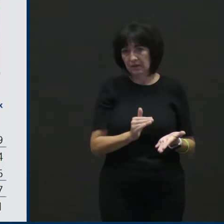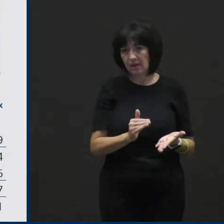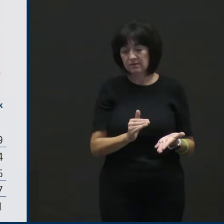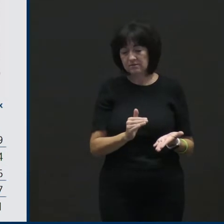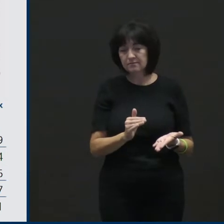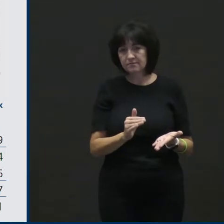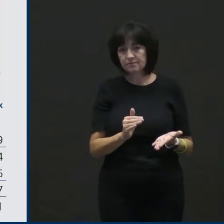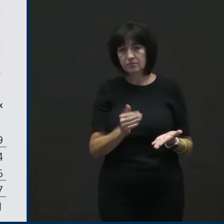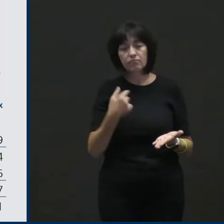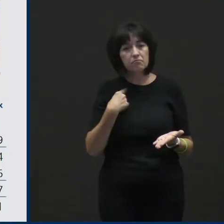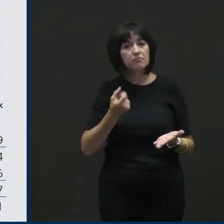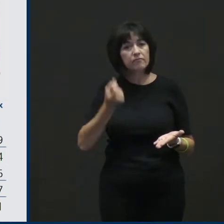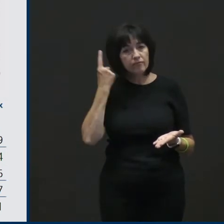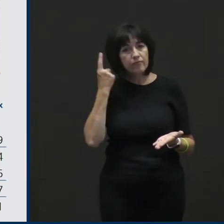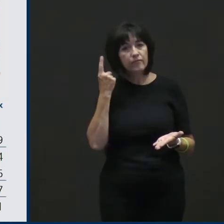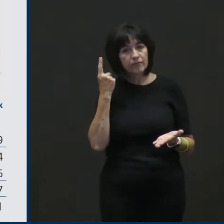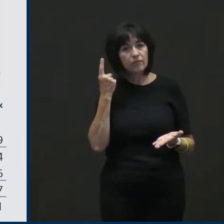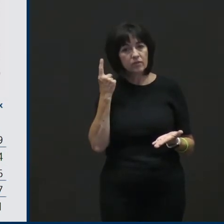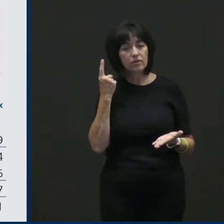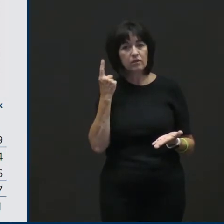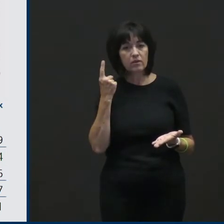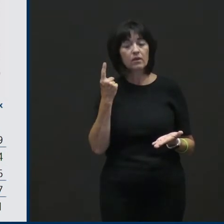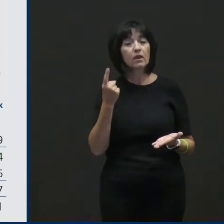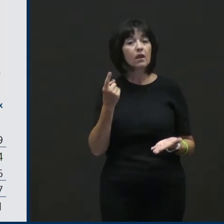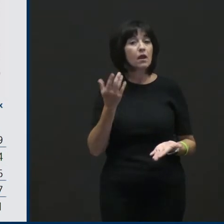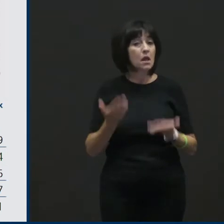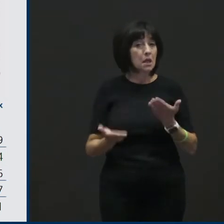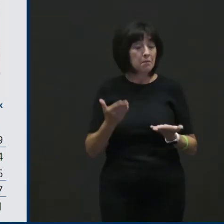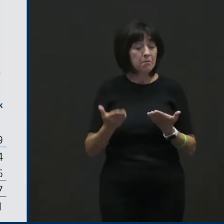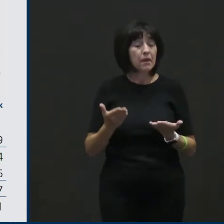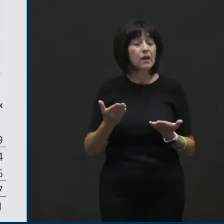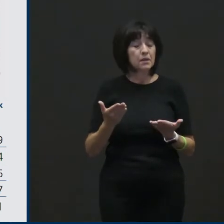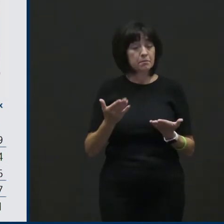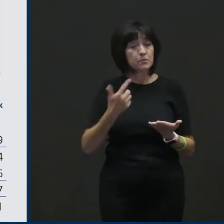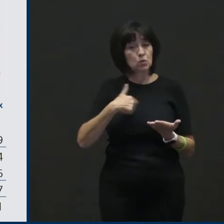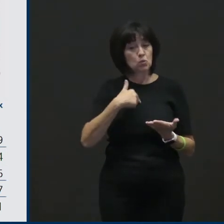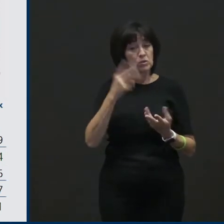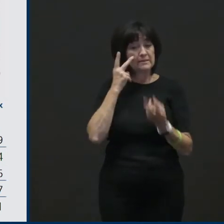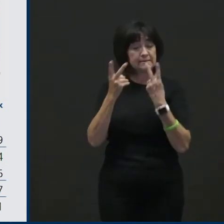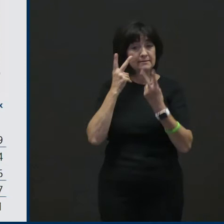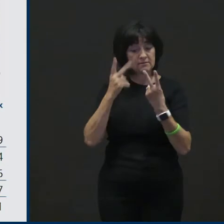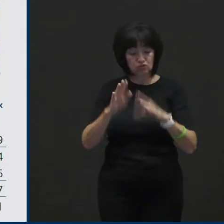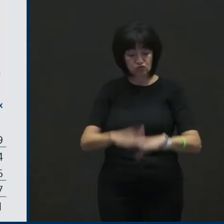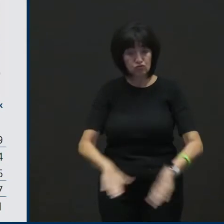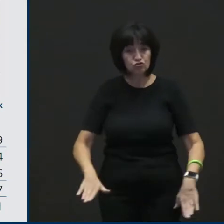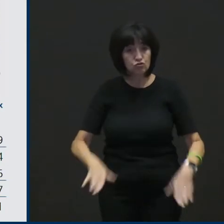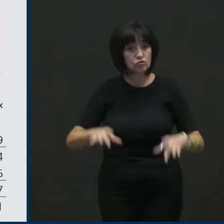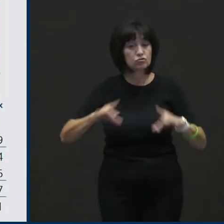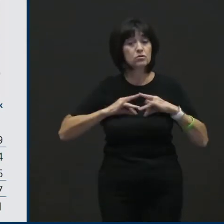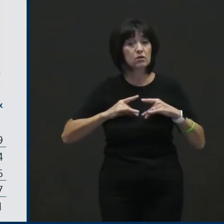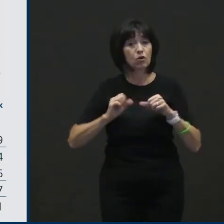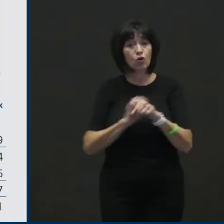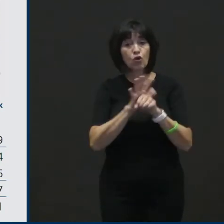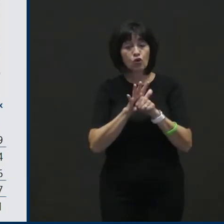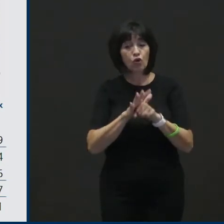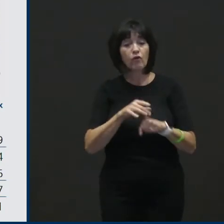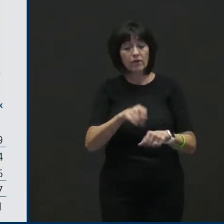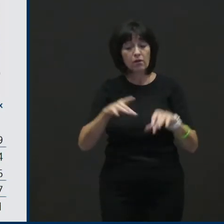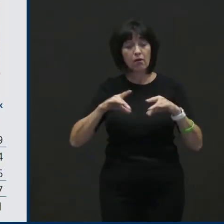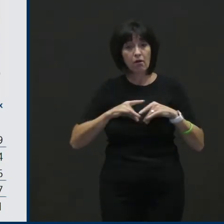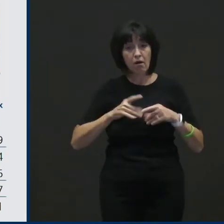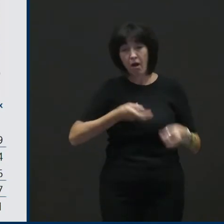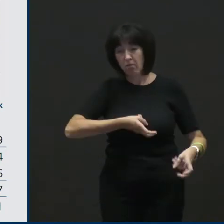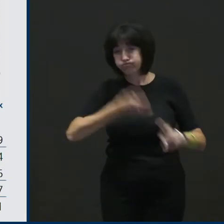kids may have more mild infection, and in fact, that's great, but they also